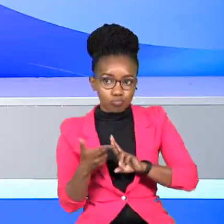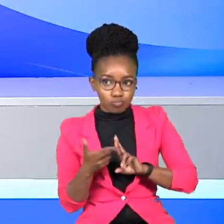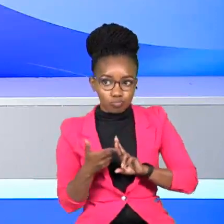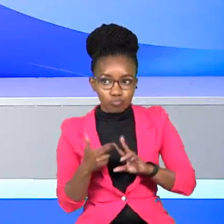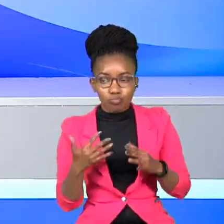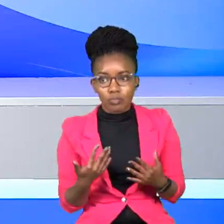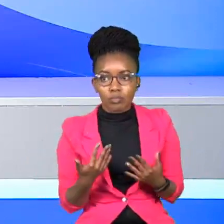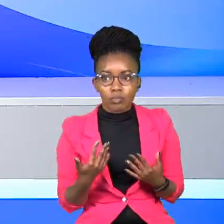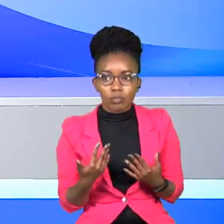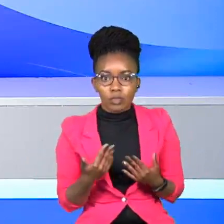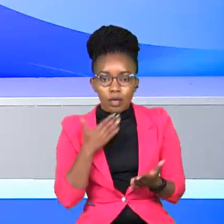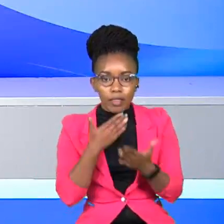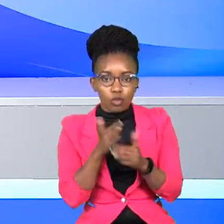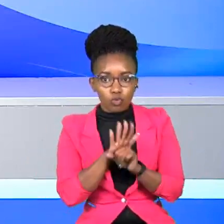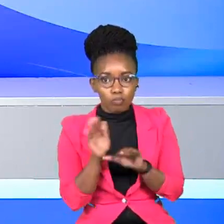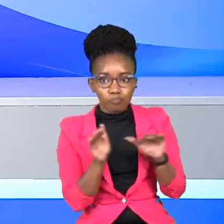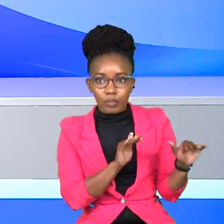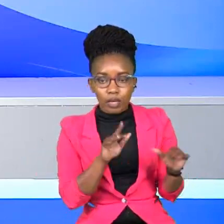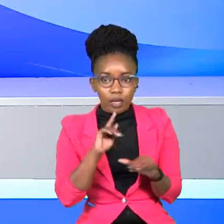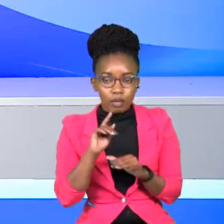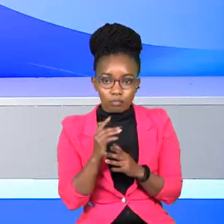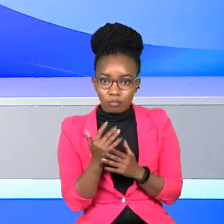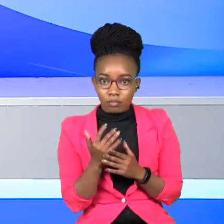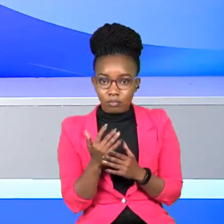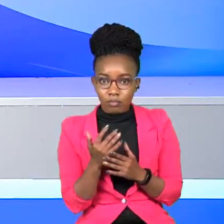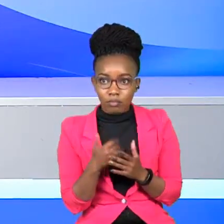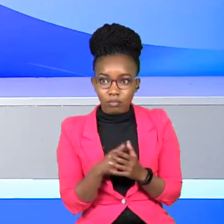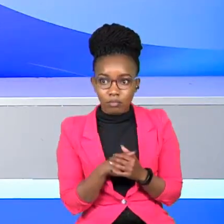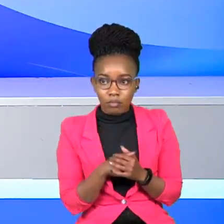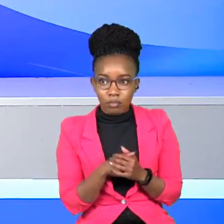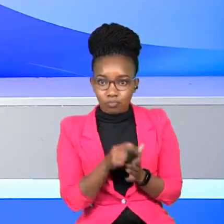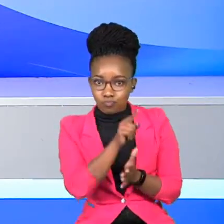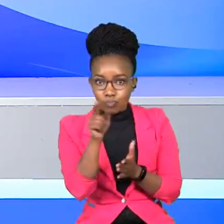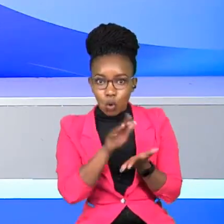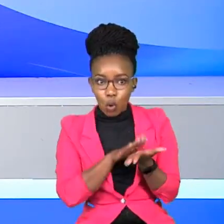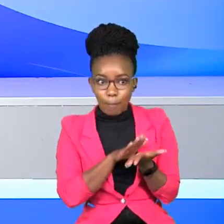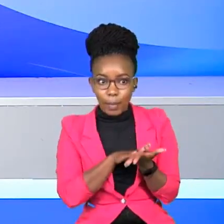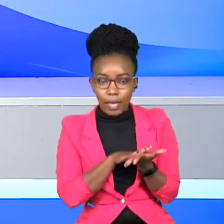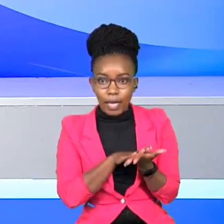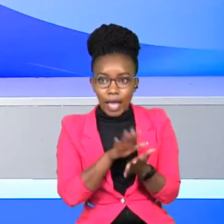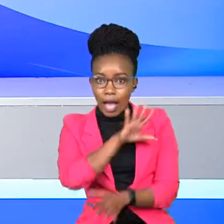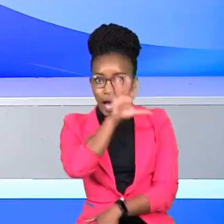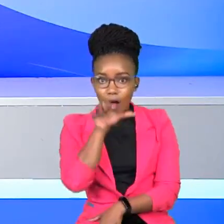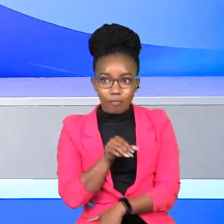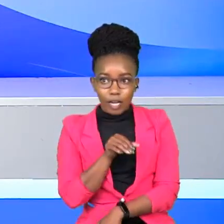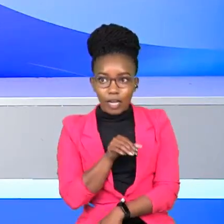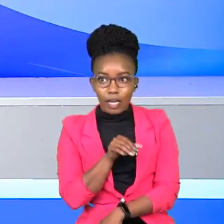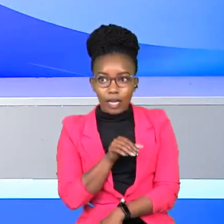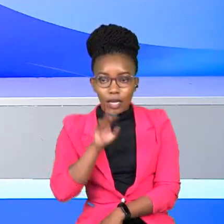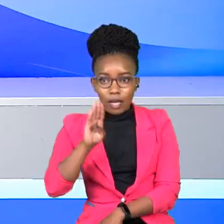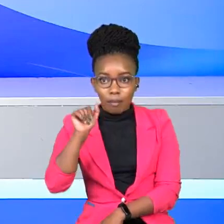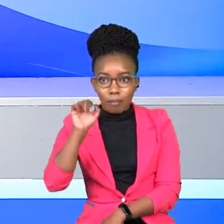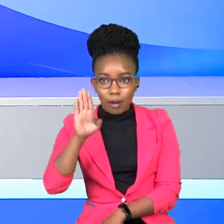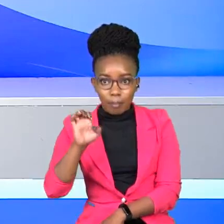this today. Thank you, Kenya Liaison. You are saying another SMS is Horn of Africa, with the completion of Barbea